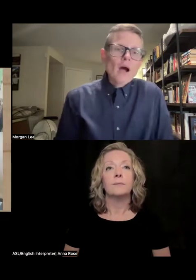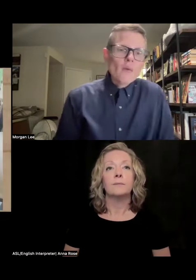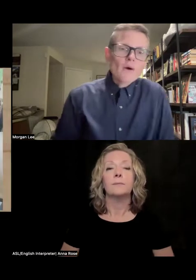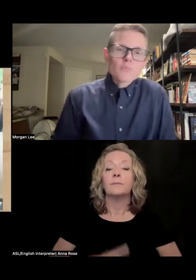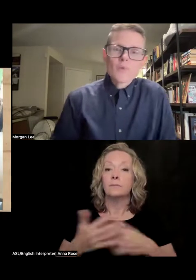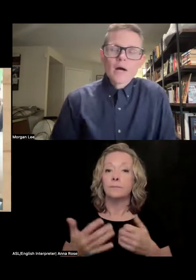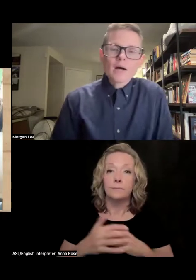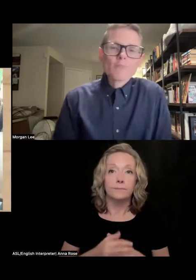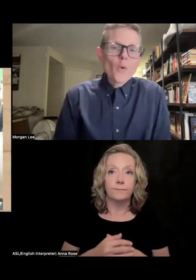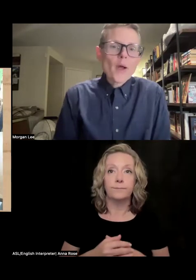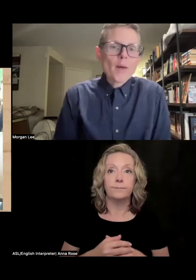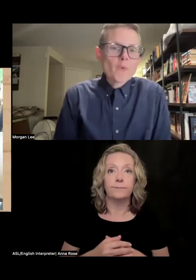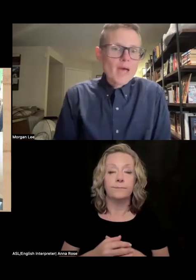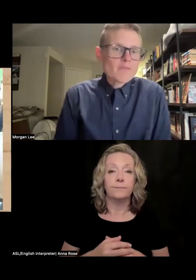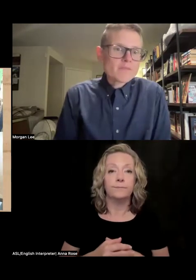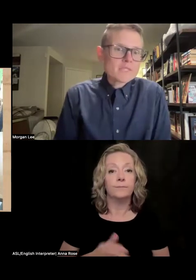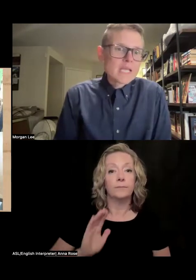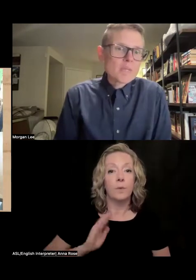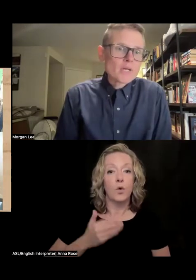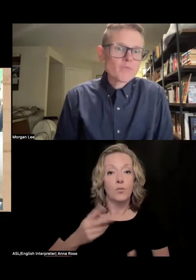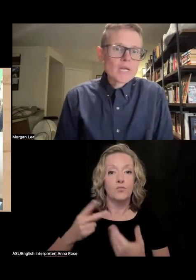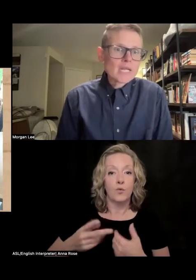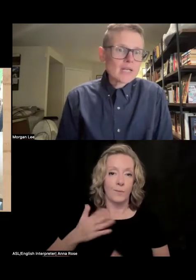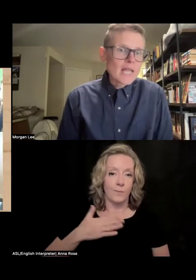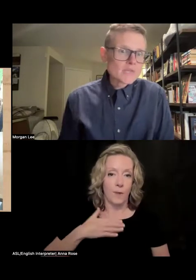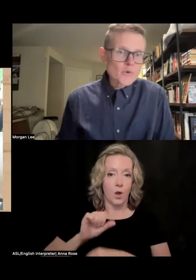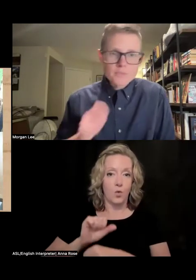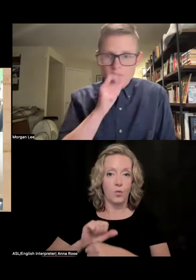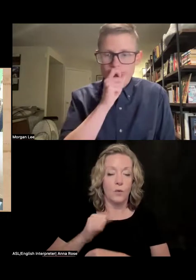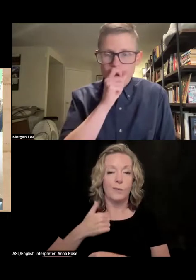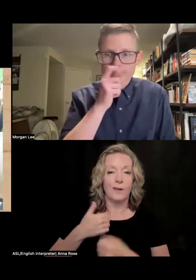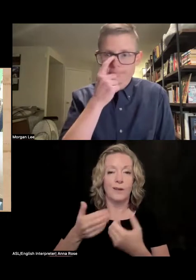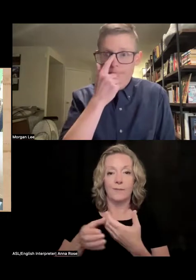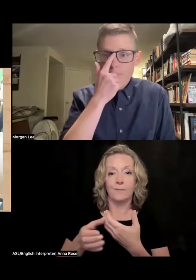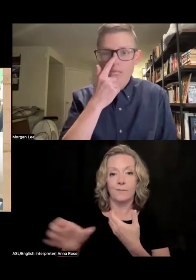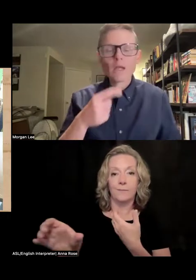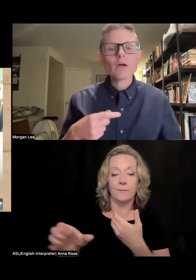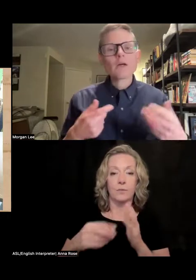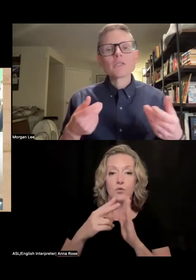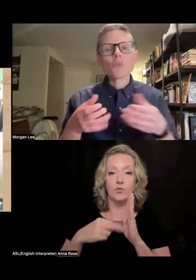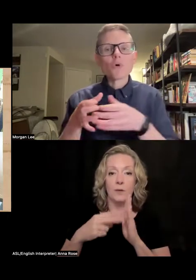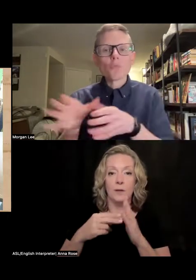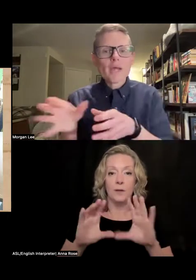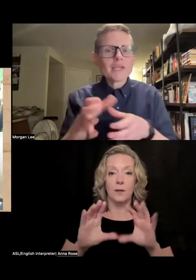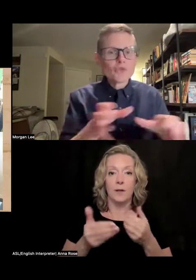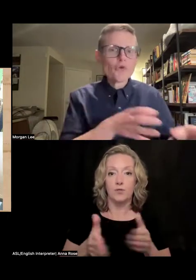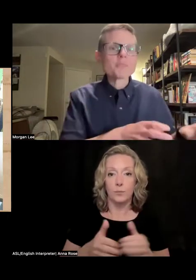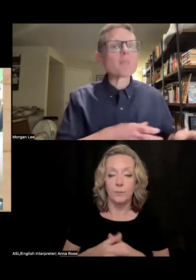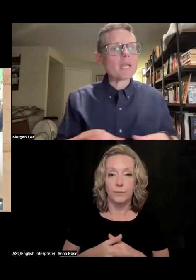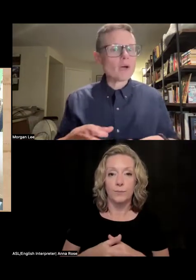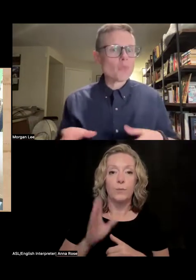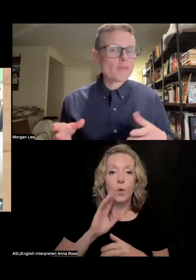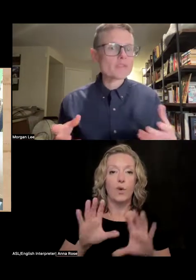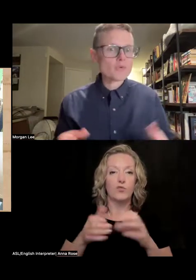So in our program, we have separate reading classrooms. So we'll break into